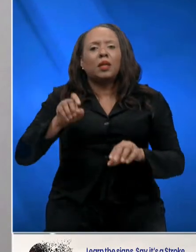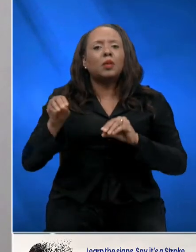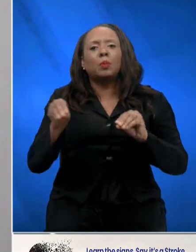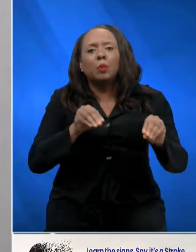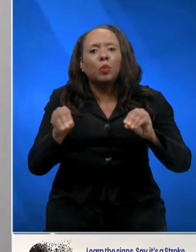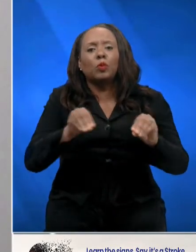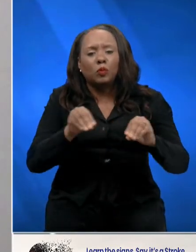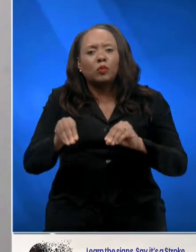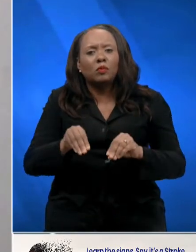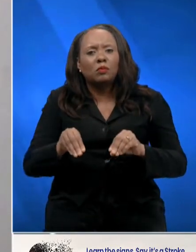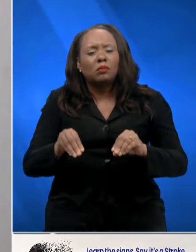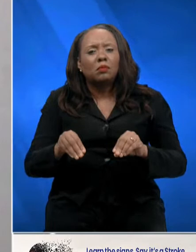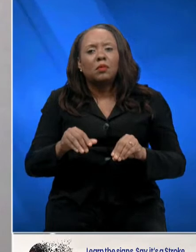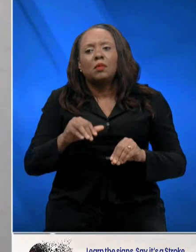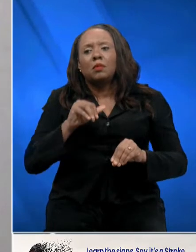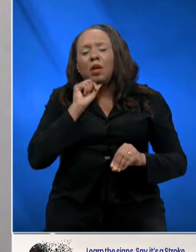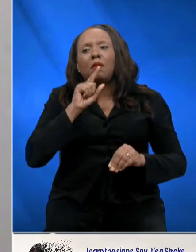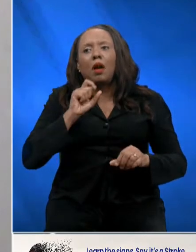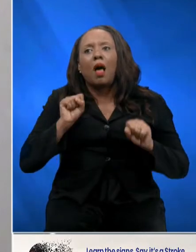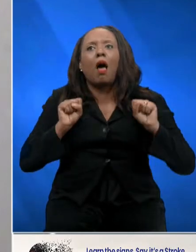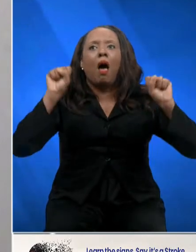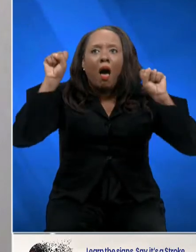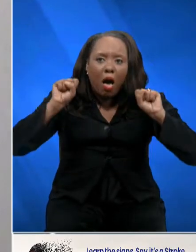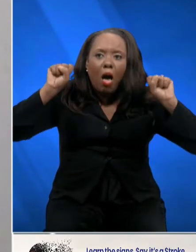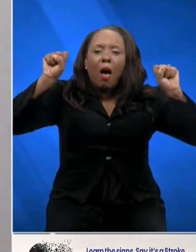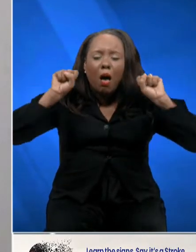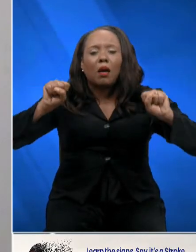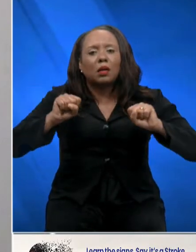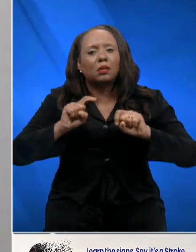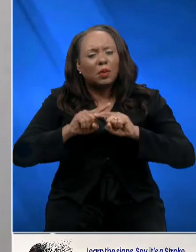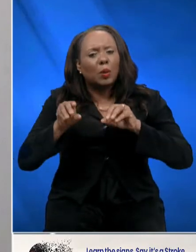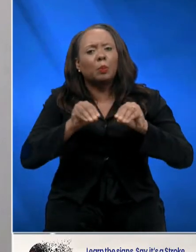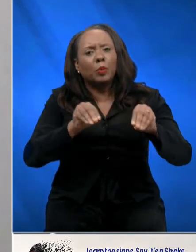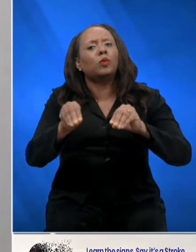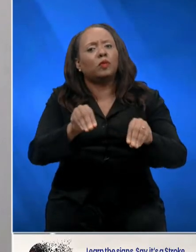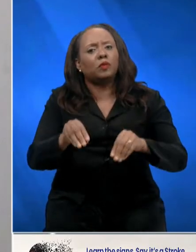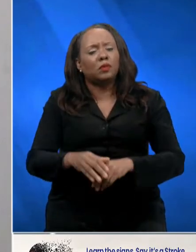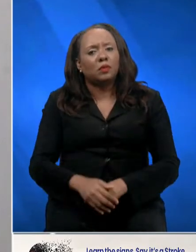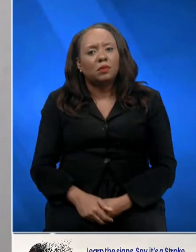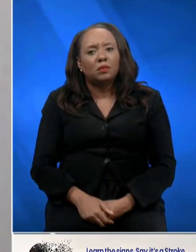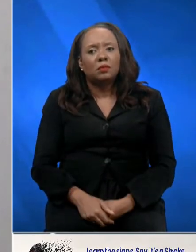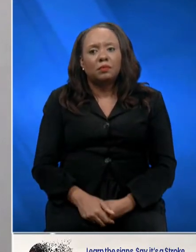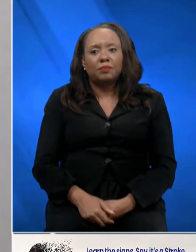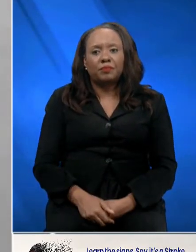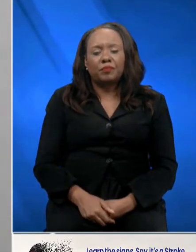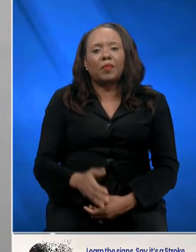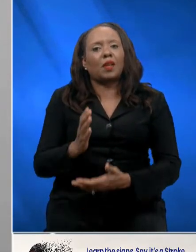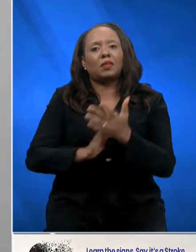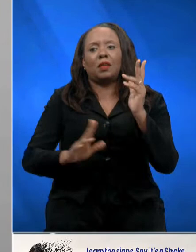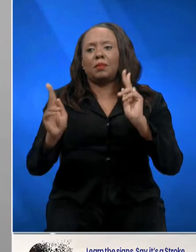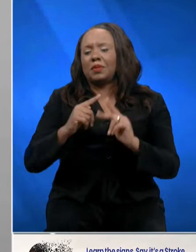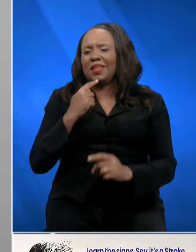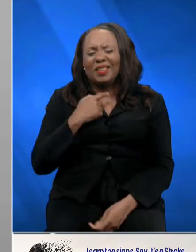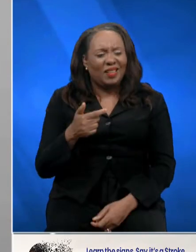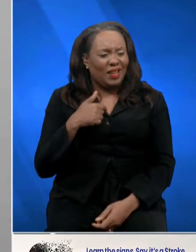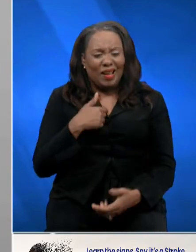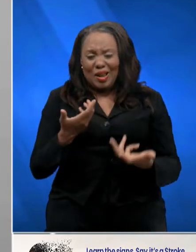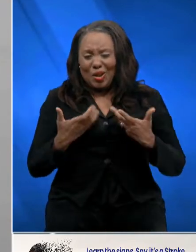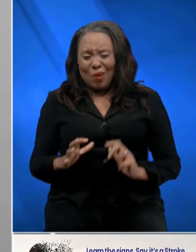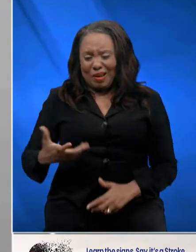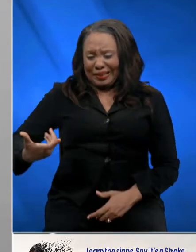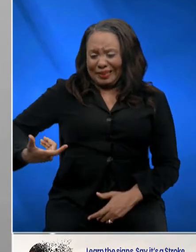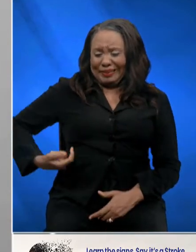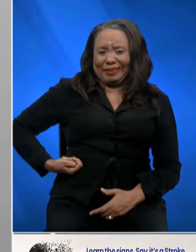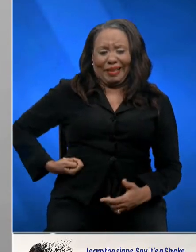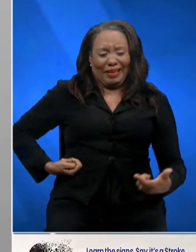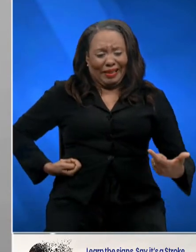changing our habits. Then, because the fear with everyone is, I don't want to stick myself every day. The fear of needles